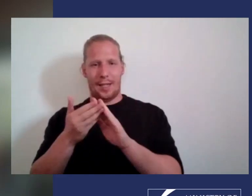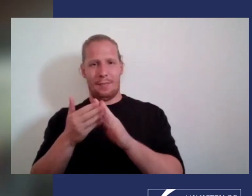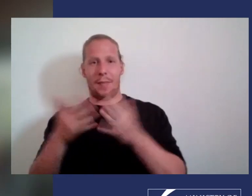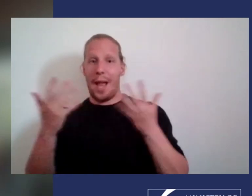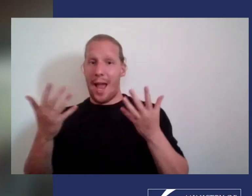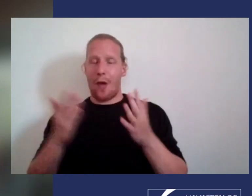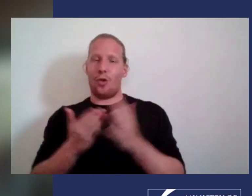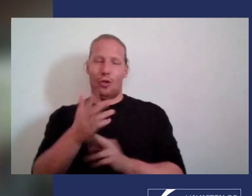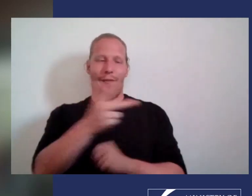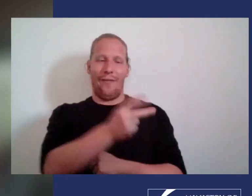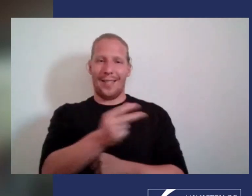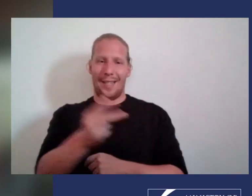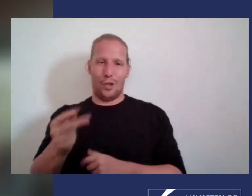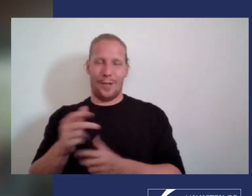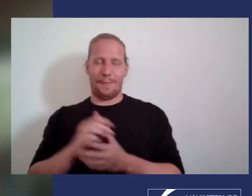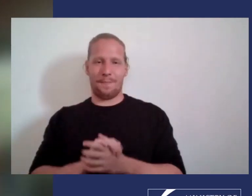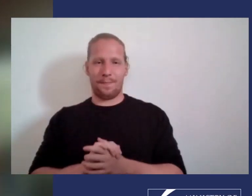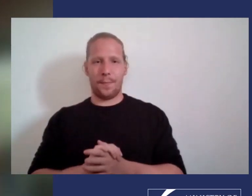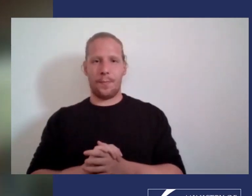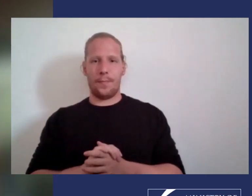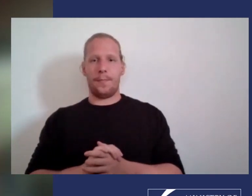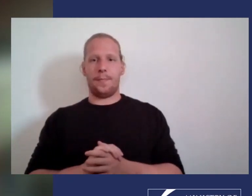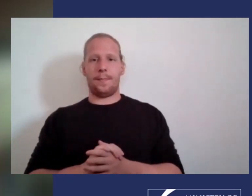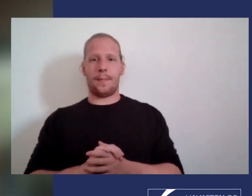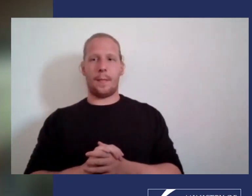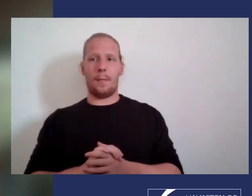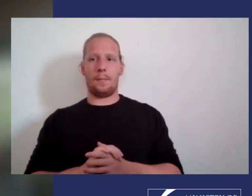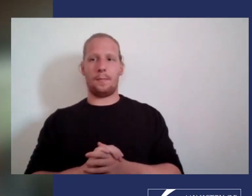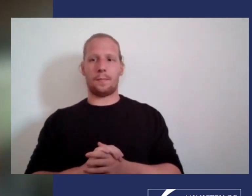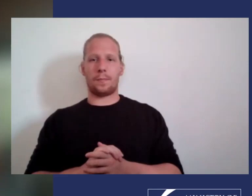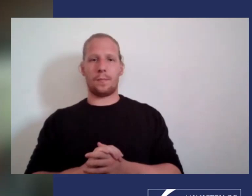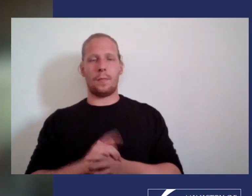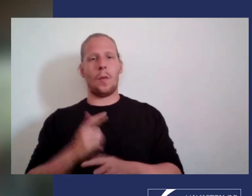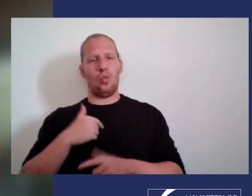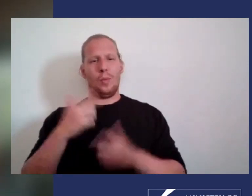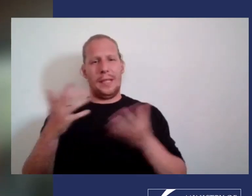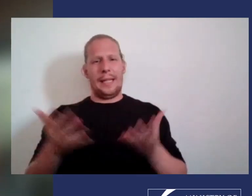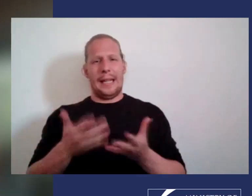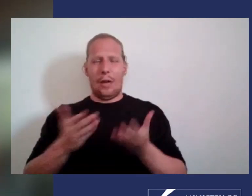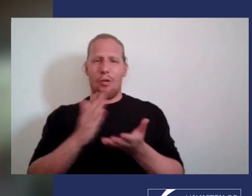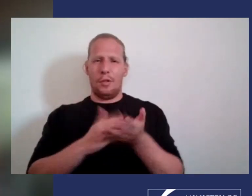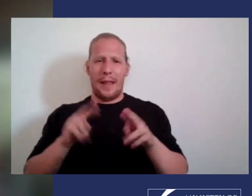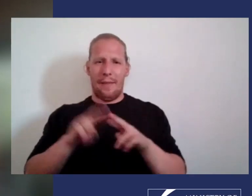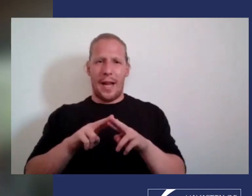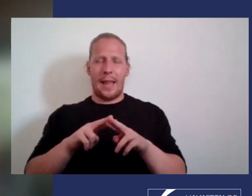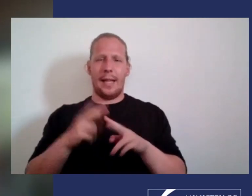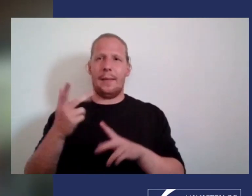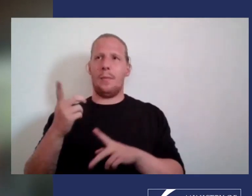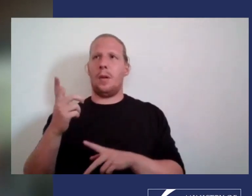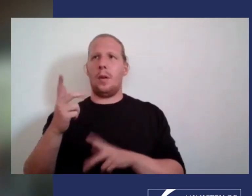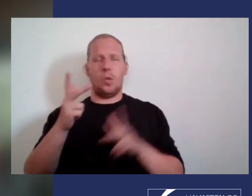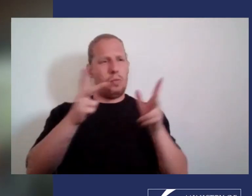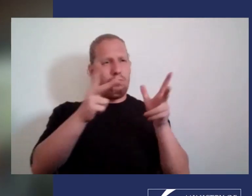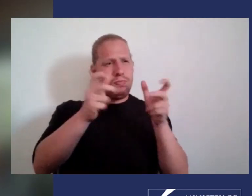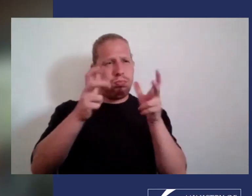So I just want to really encourage parents to take their time and reach out and gather